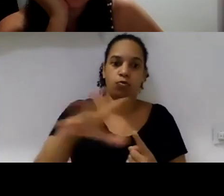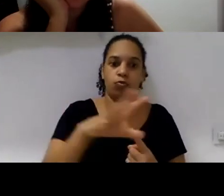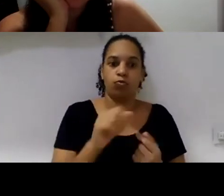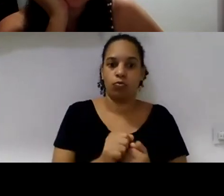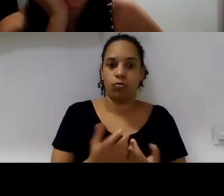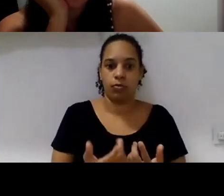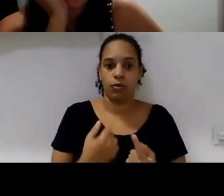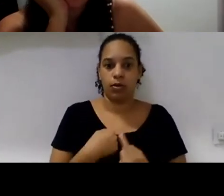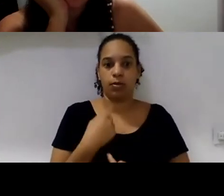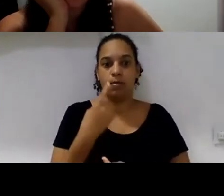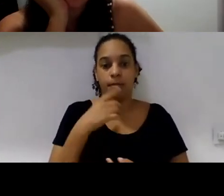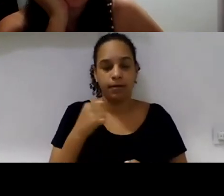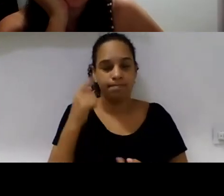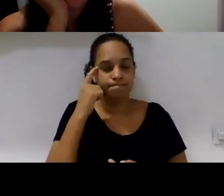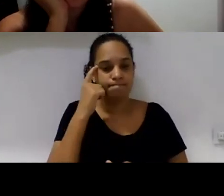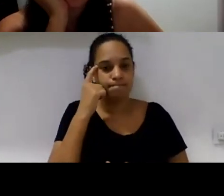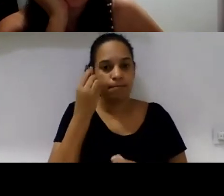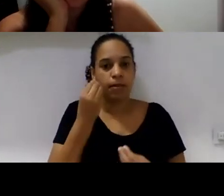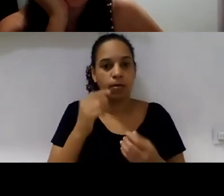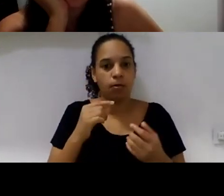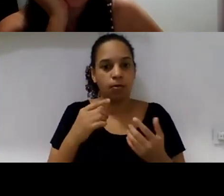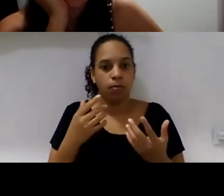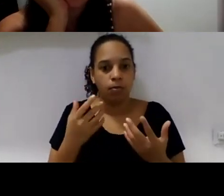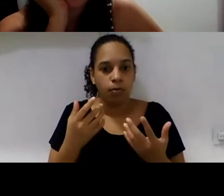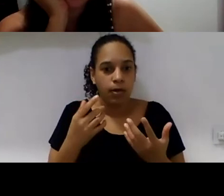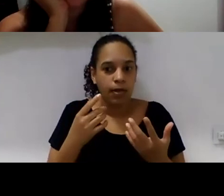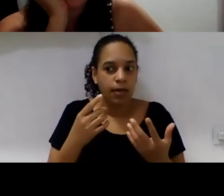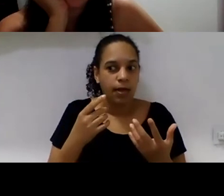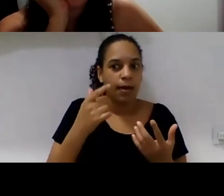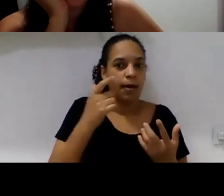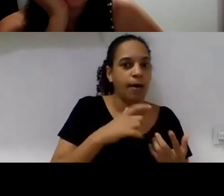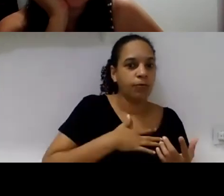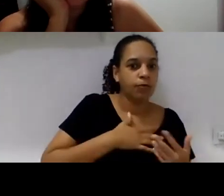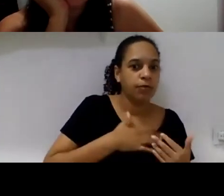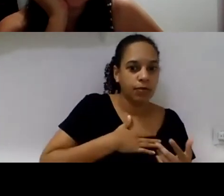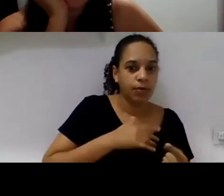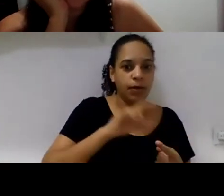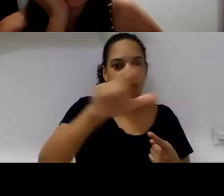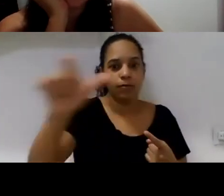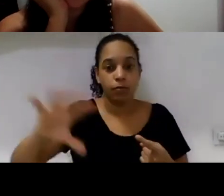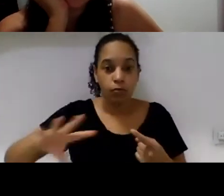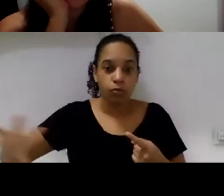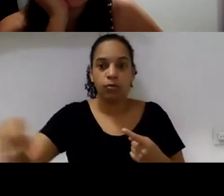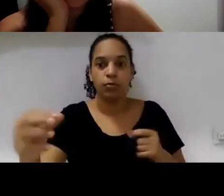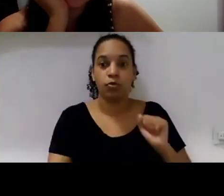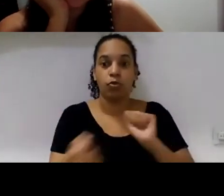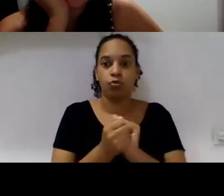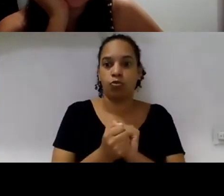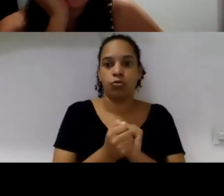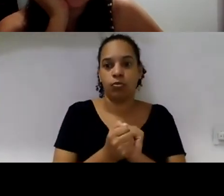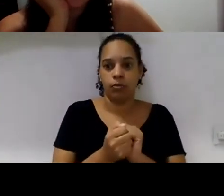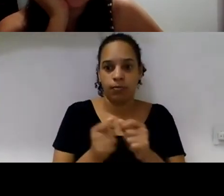so this analysis of collective decision making, these three great sort of modes of collective decision, modes of politics,